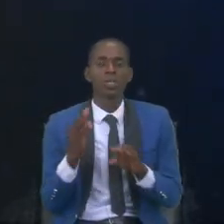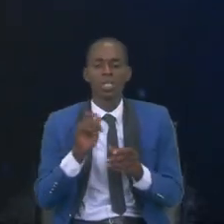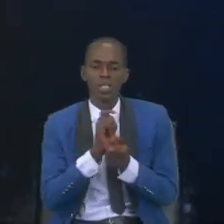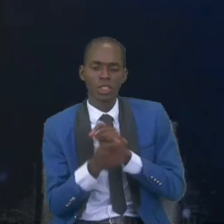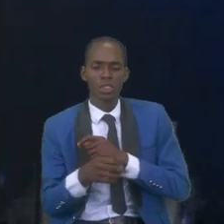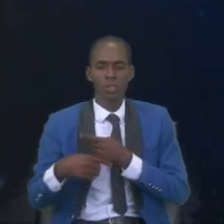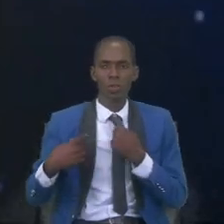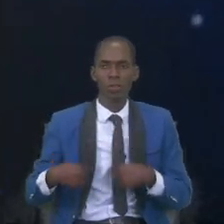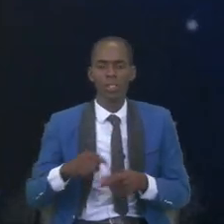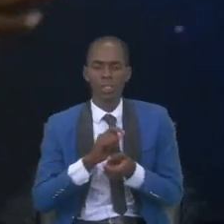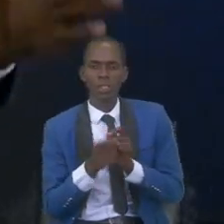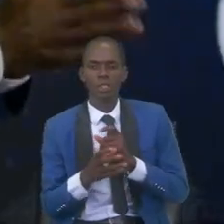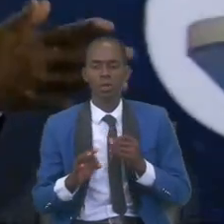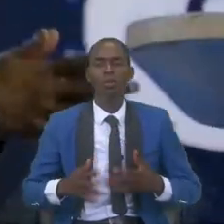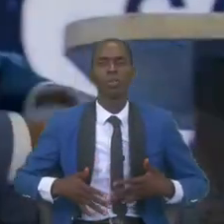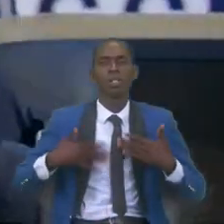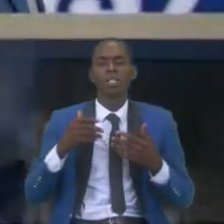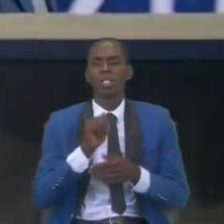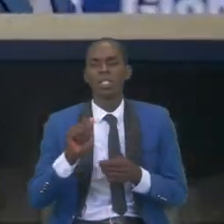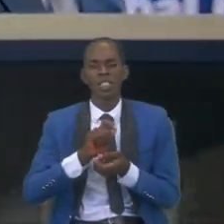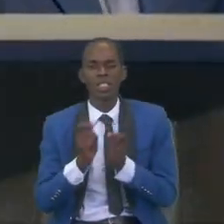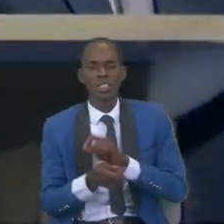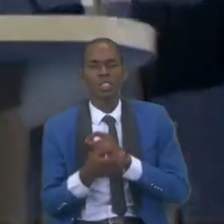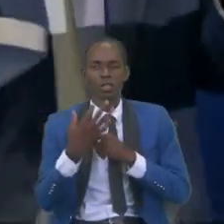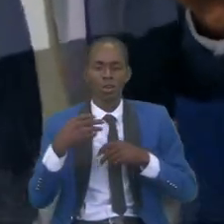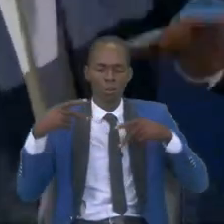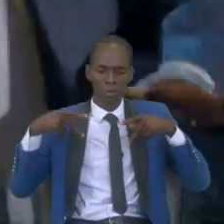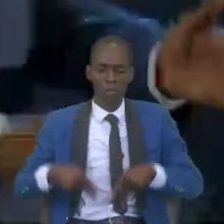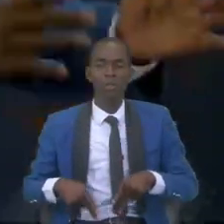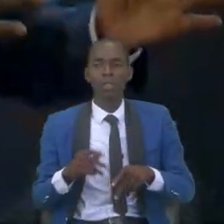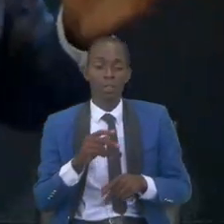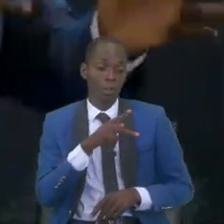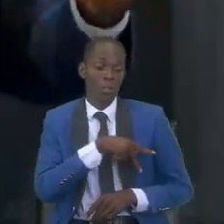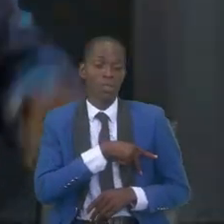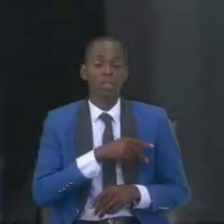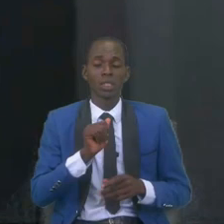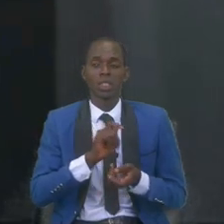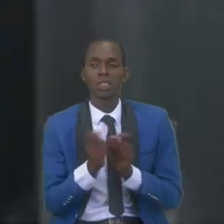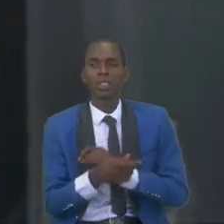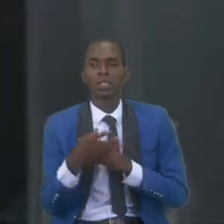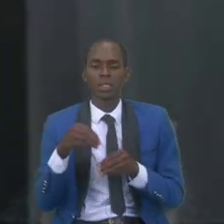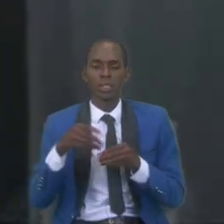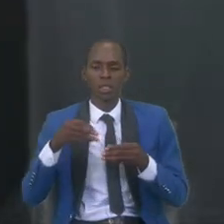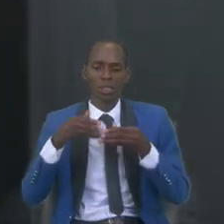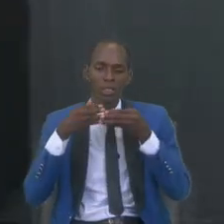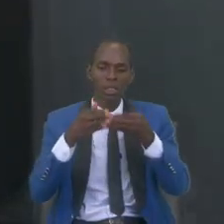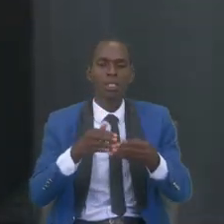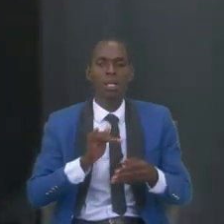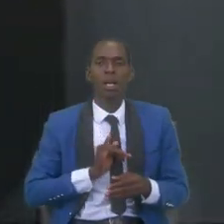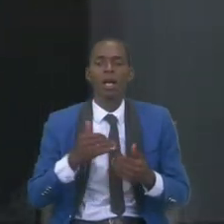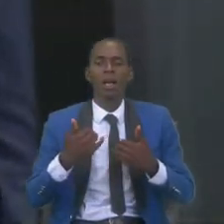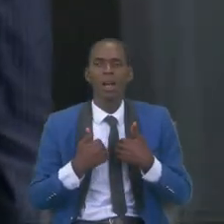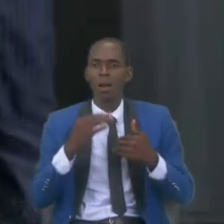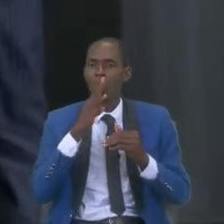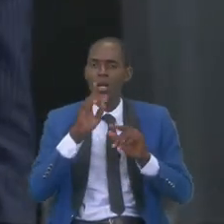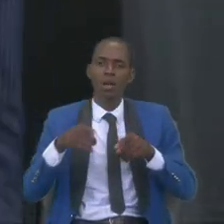a change of life, a change of personality, a change in the direction I had been going.